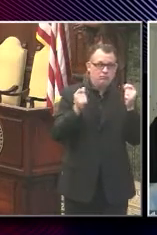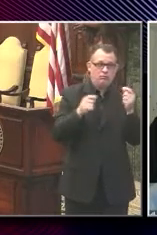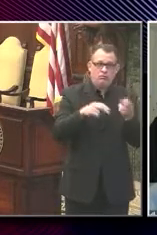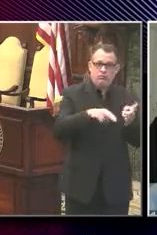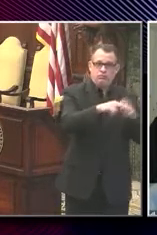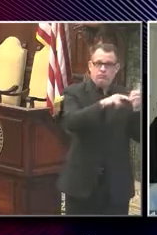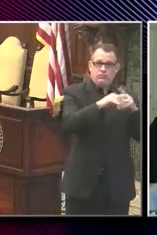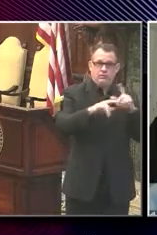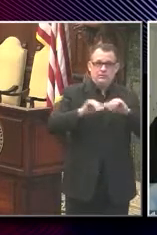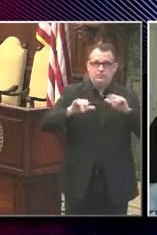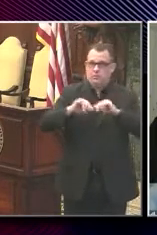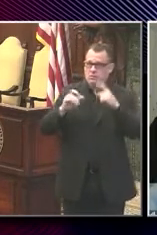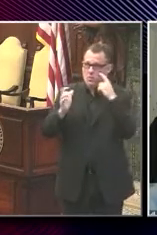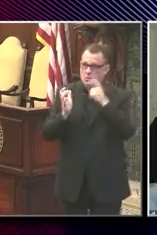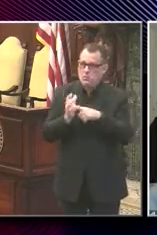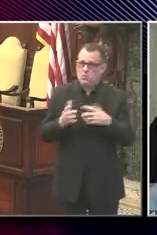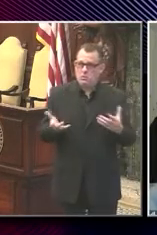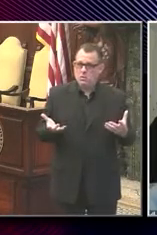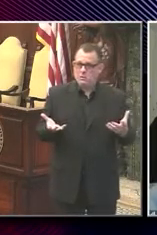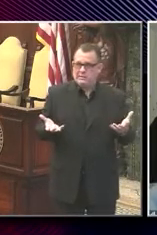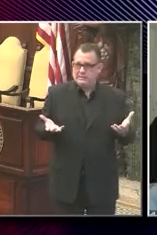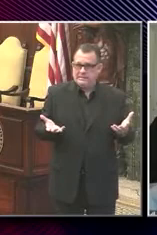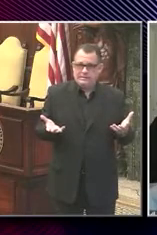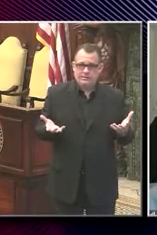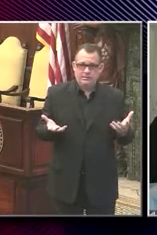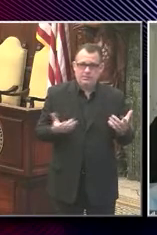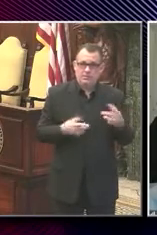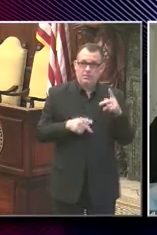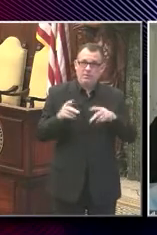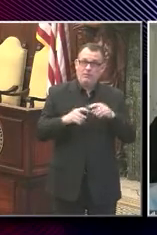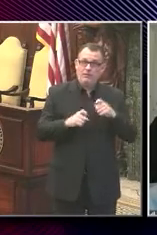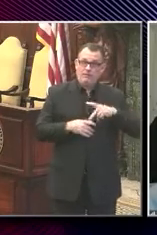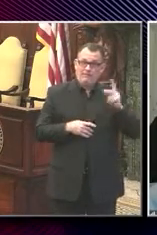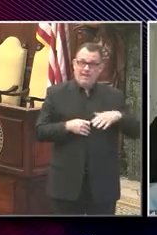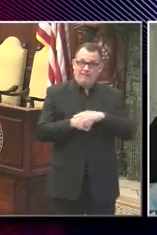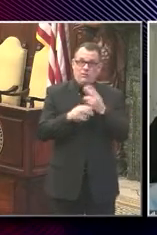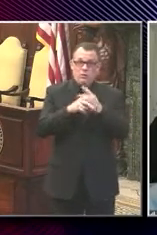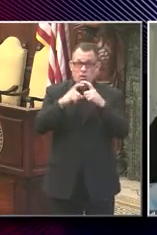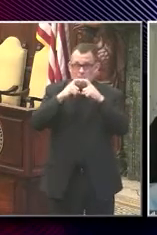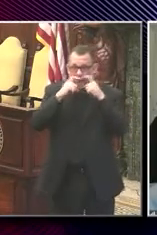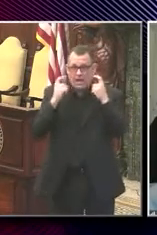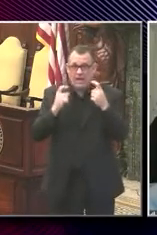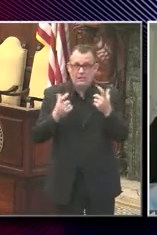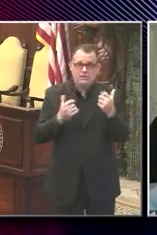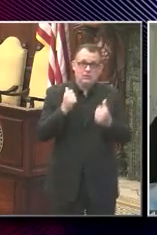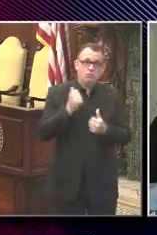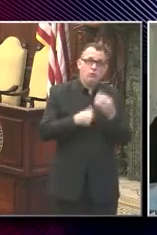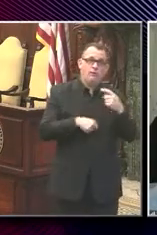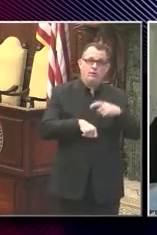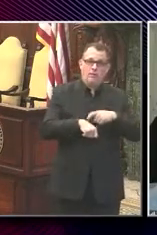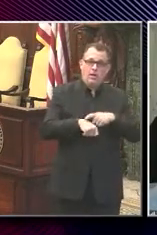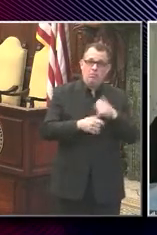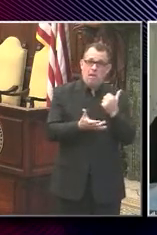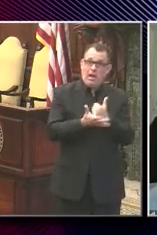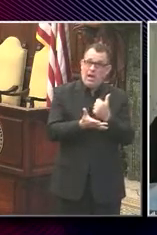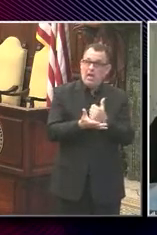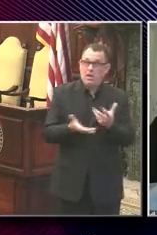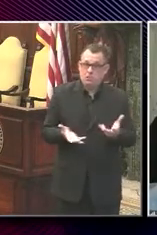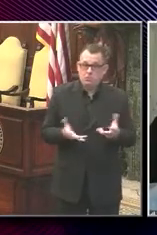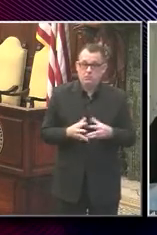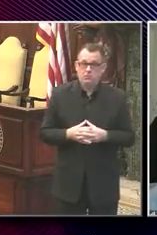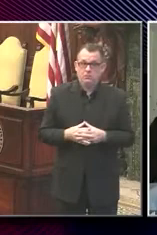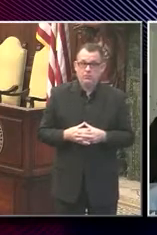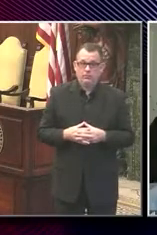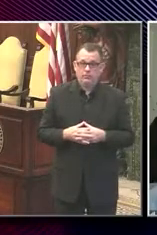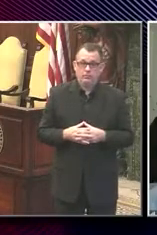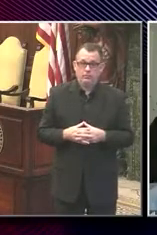I do think that the fact that Philadelphians are wearing masks a good percentage of the time is helping. And our education about other